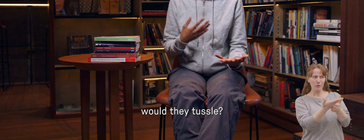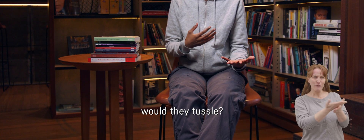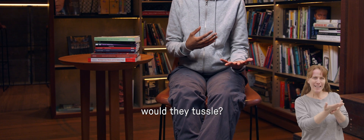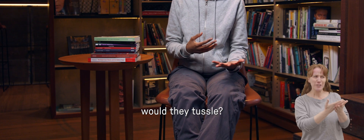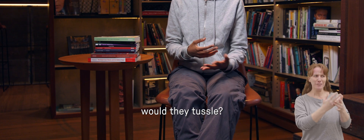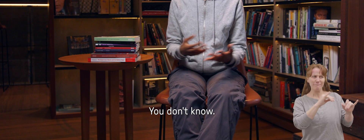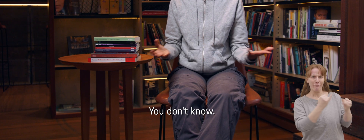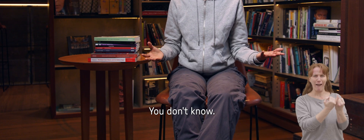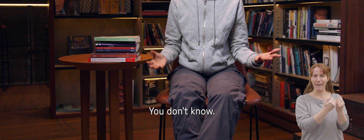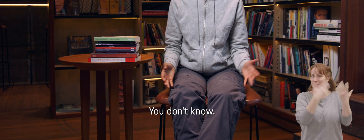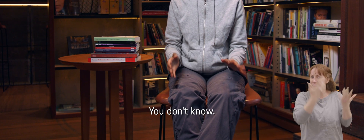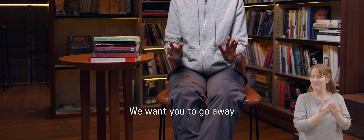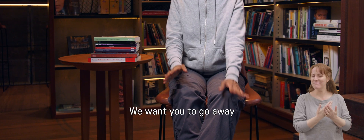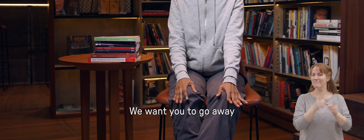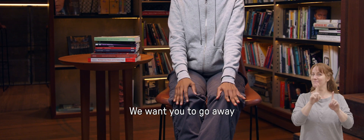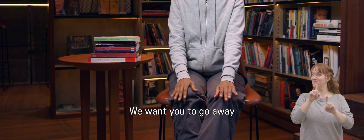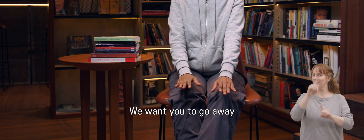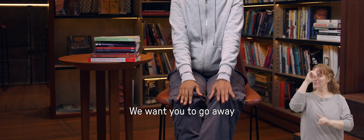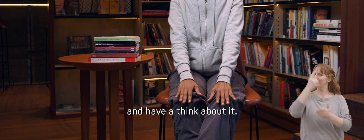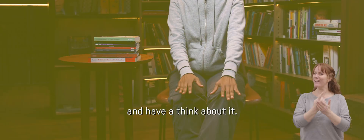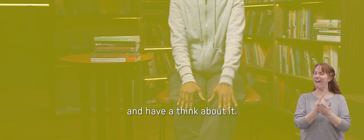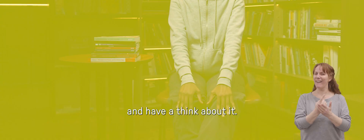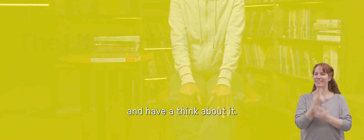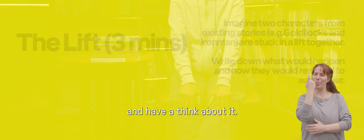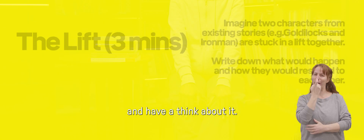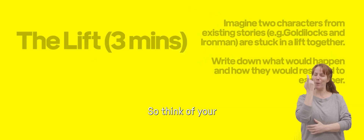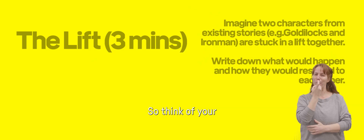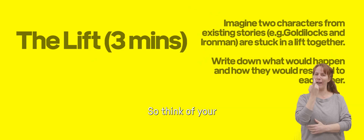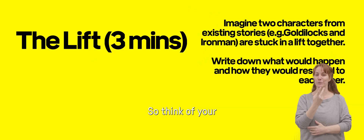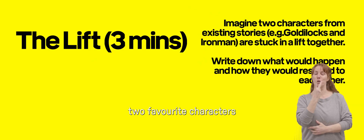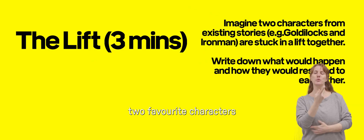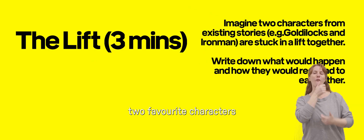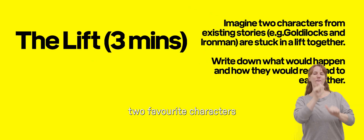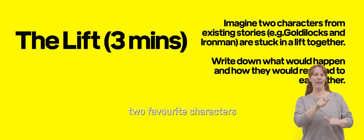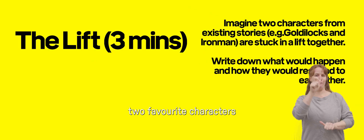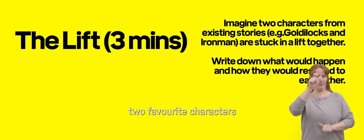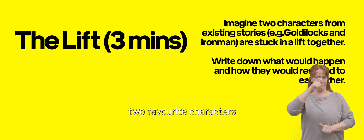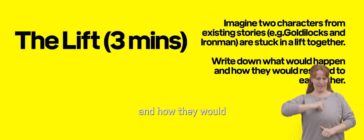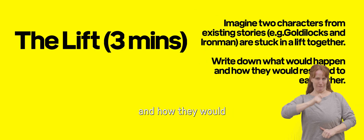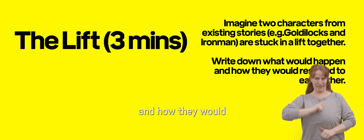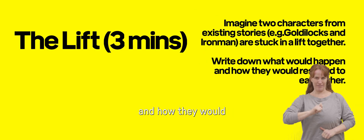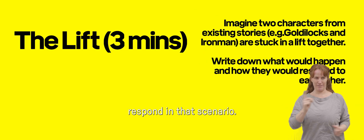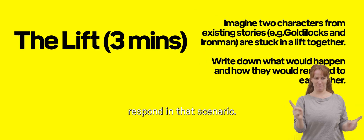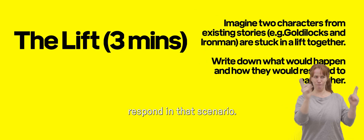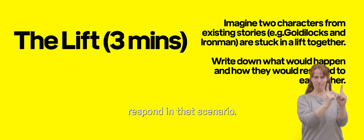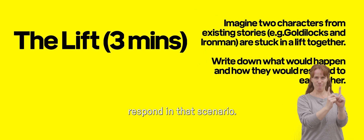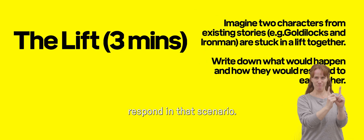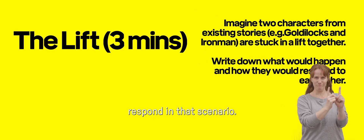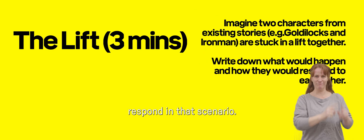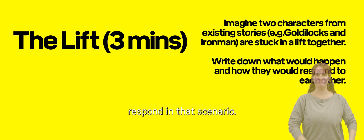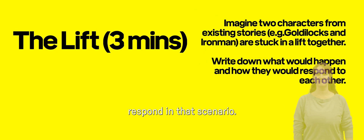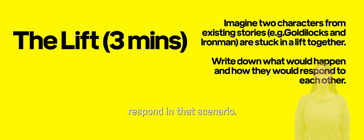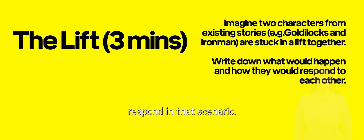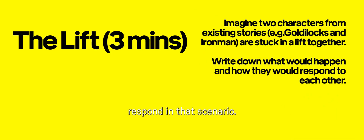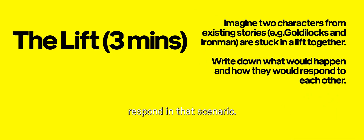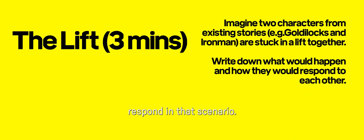Would they tussle? We don't know. We want you to go away and have a think about it. So think of your 2 favorite characters and how they would respond in that